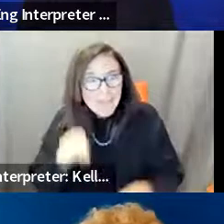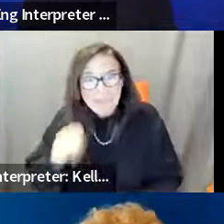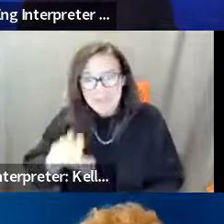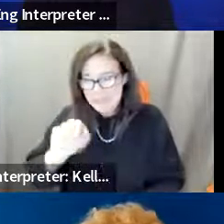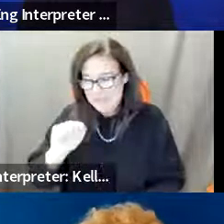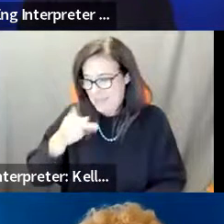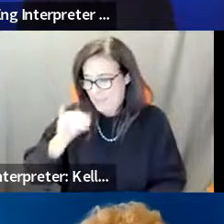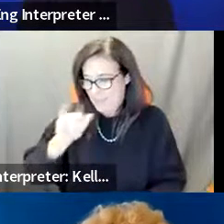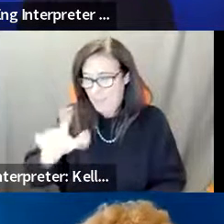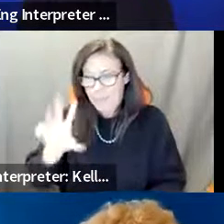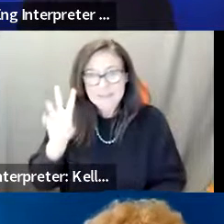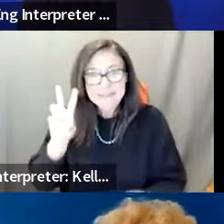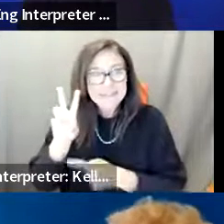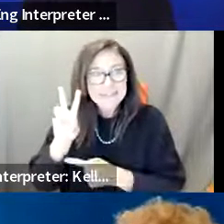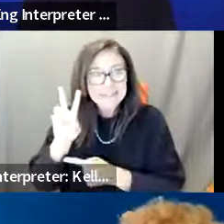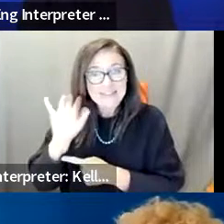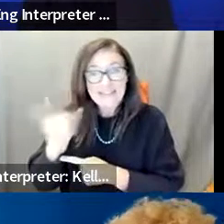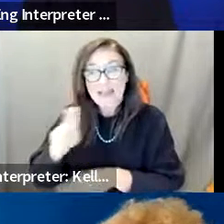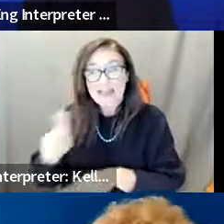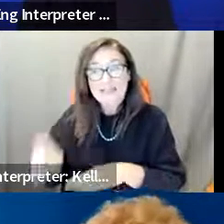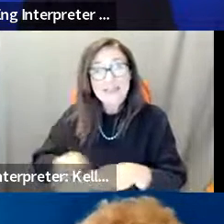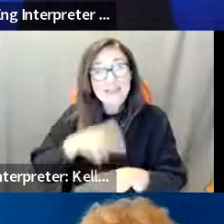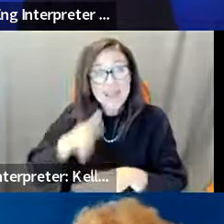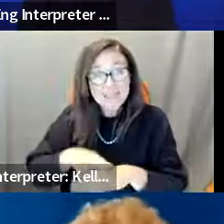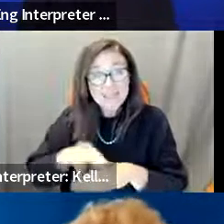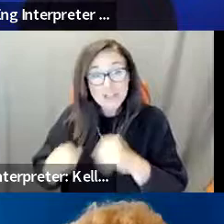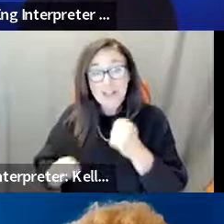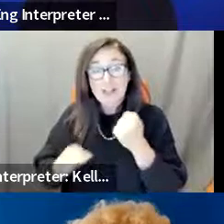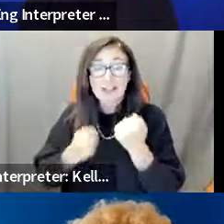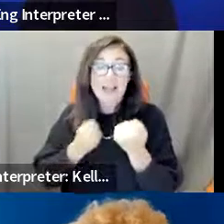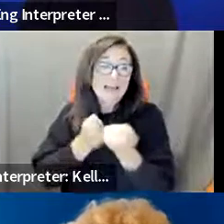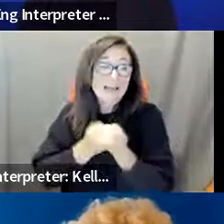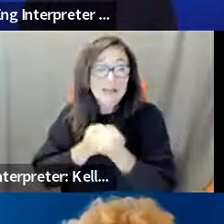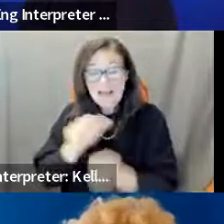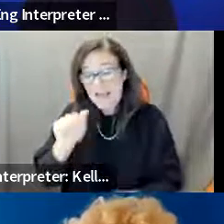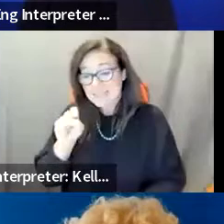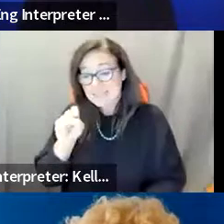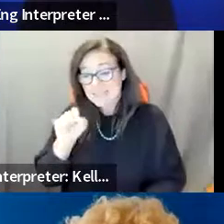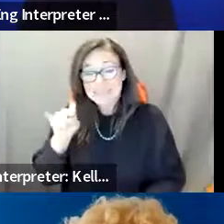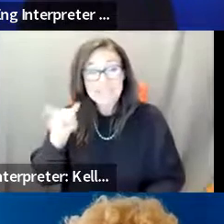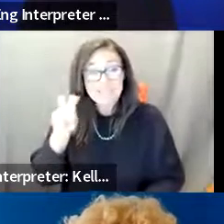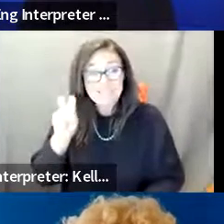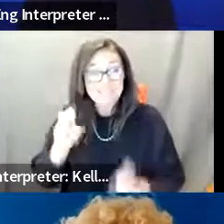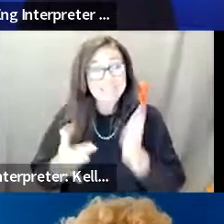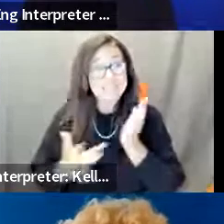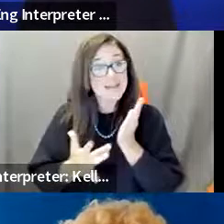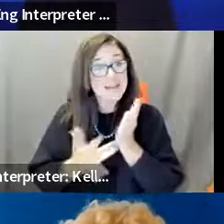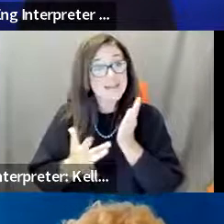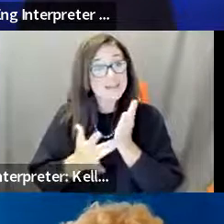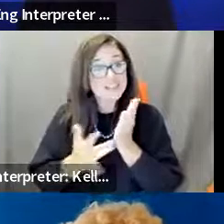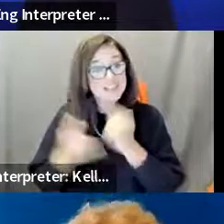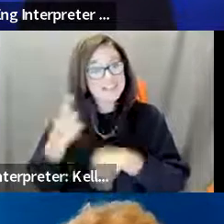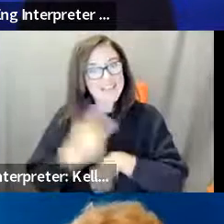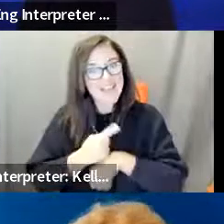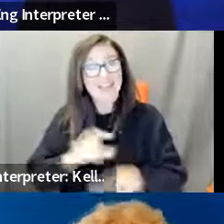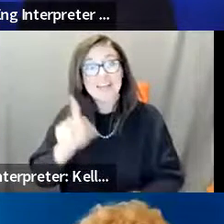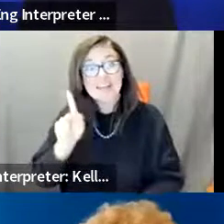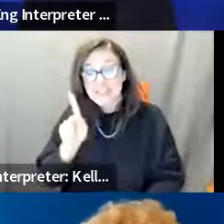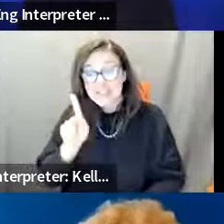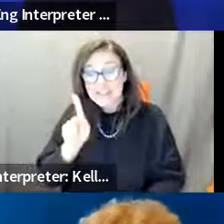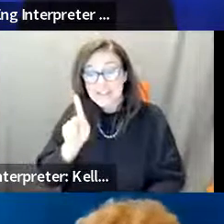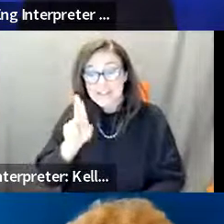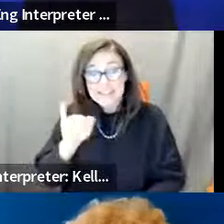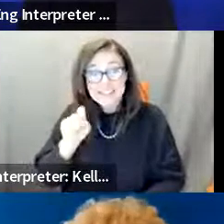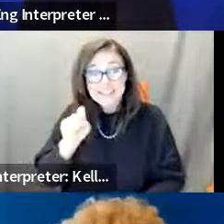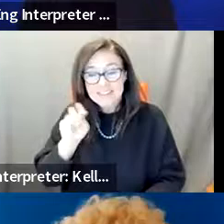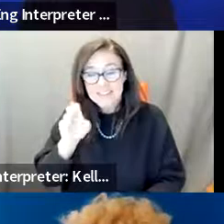is National Assistive Technology Awareness Day. Thank you, Krystal, for letting me know that yesterday. And I was like, wow,